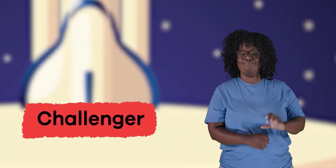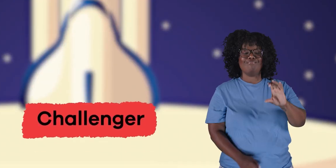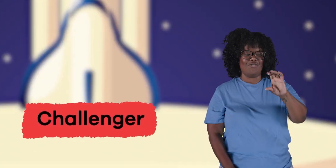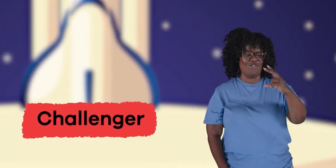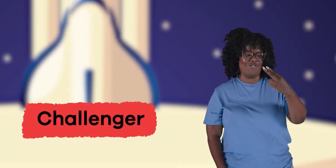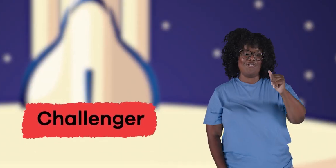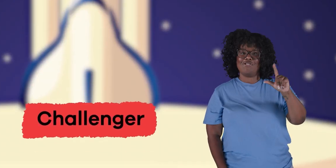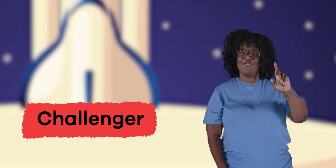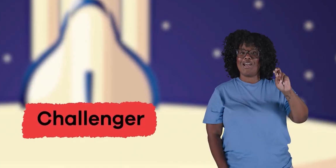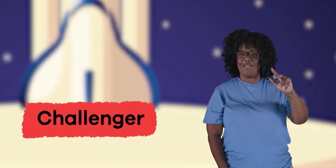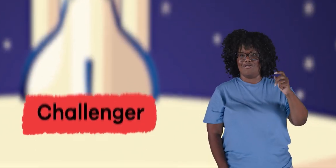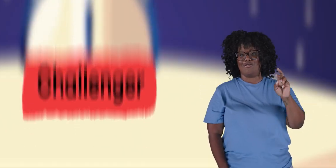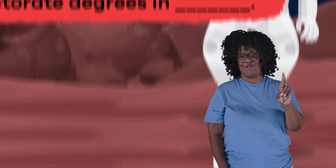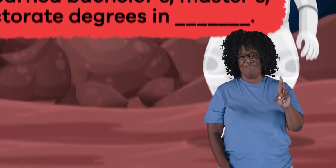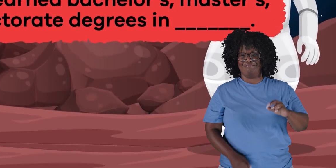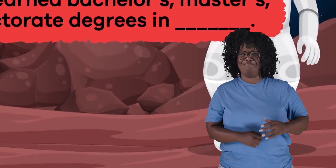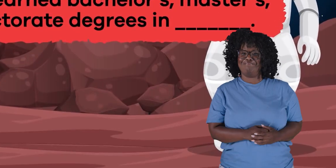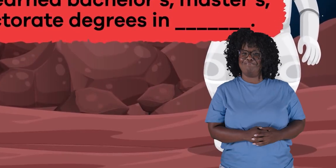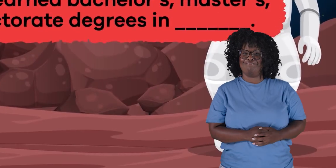Challenger.